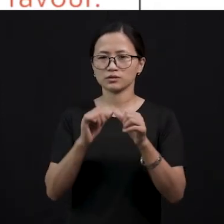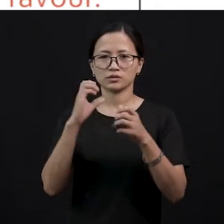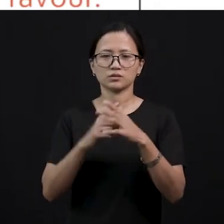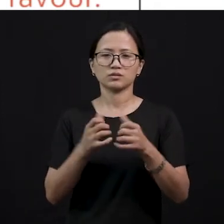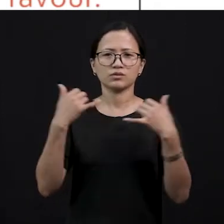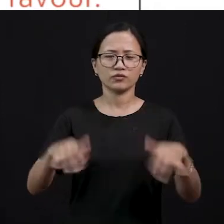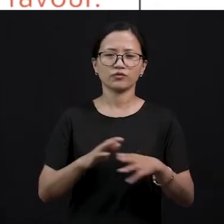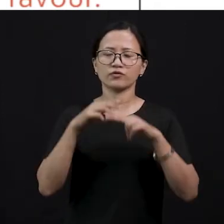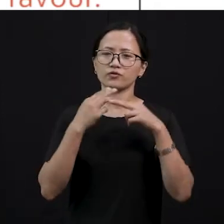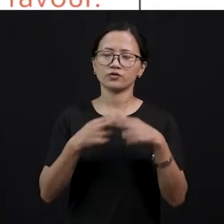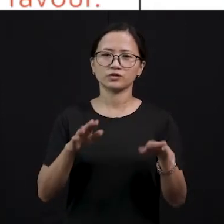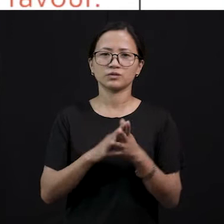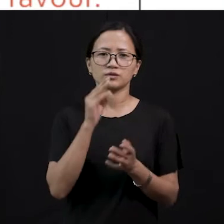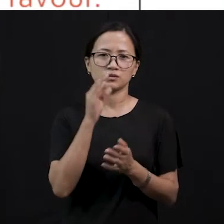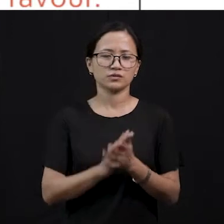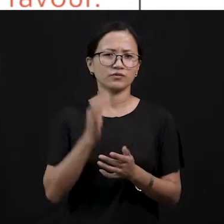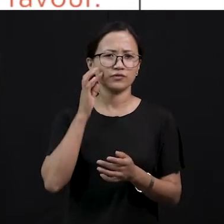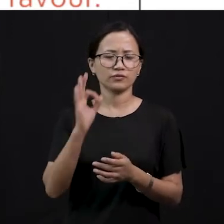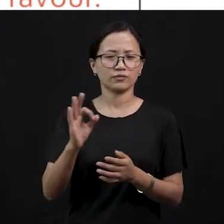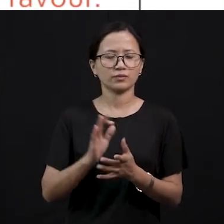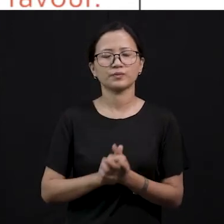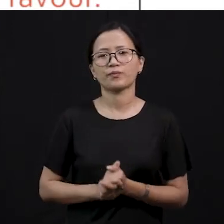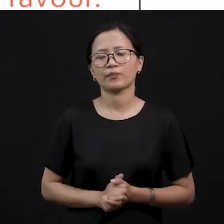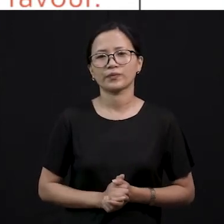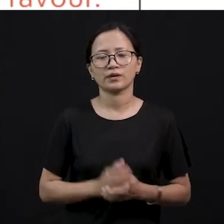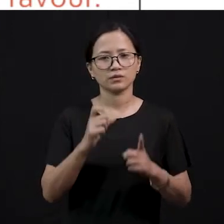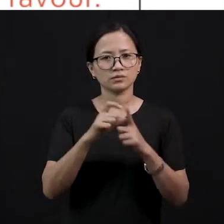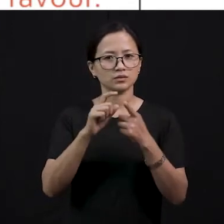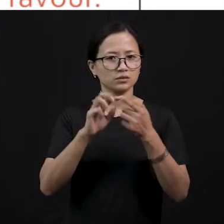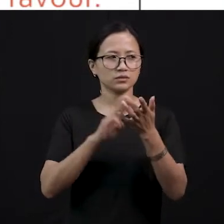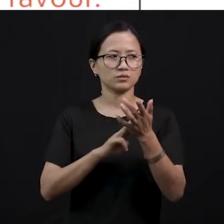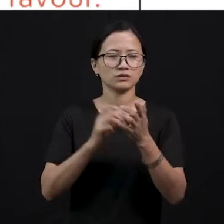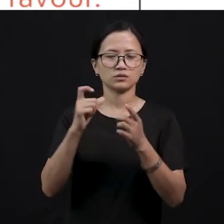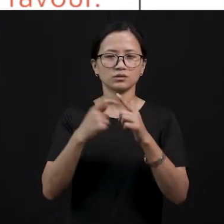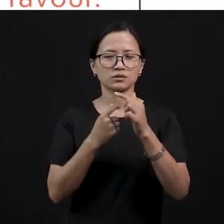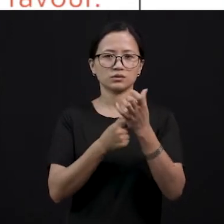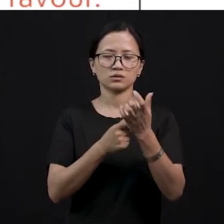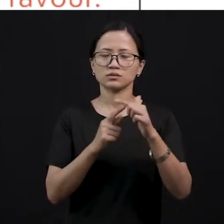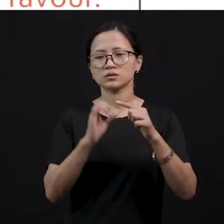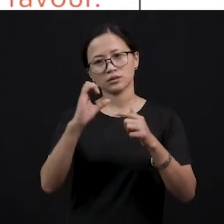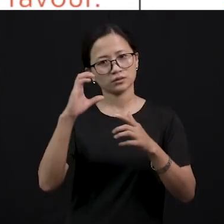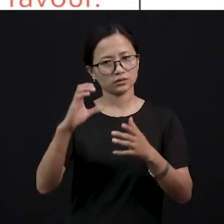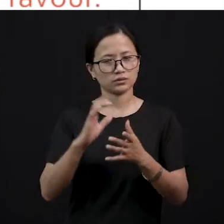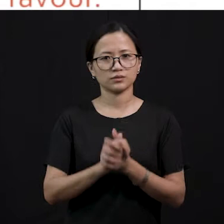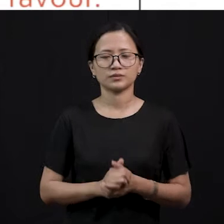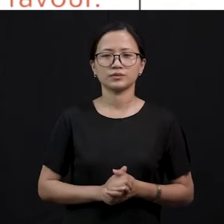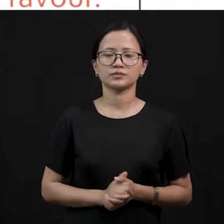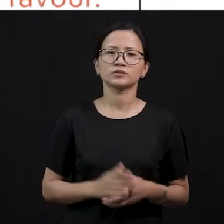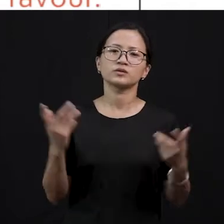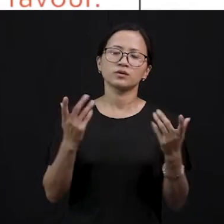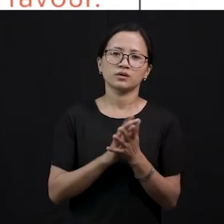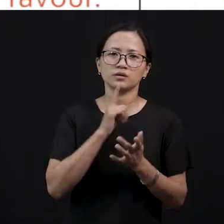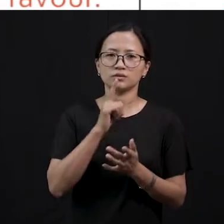of speech, which is so very, very important. It's a democratic society. I have to say what I have to say.